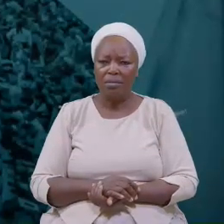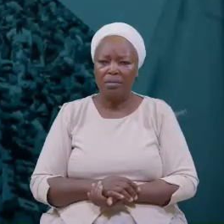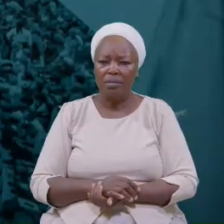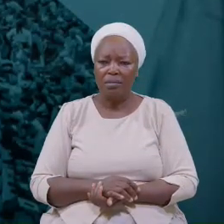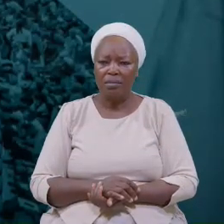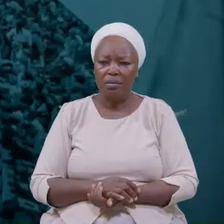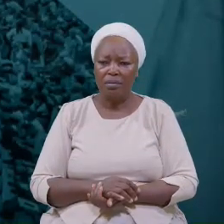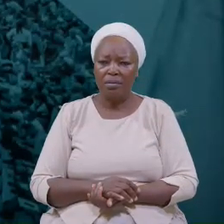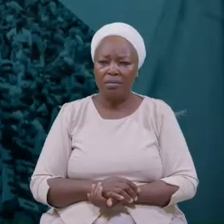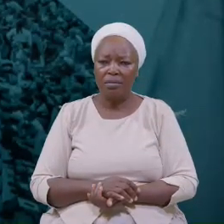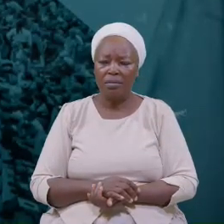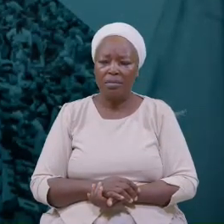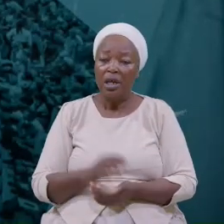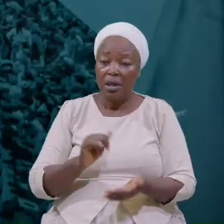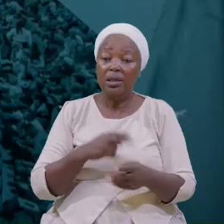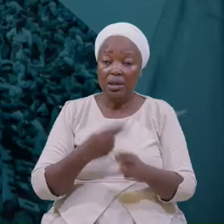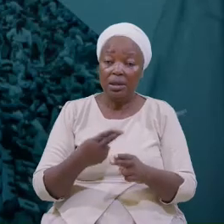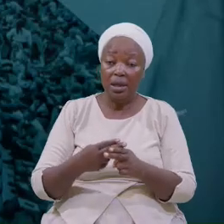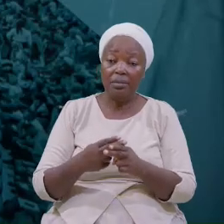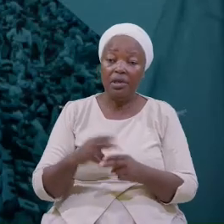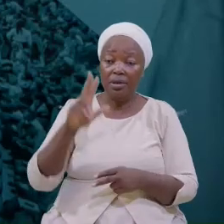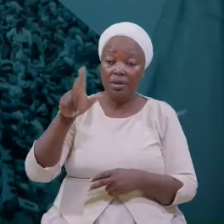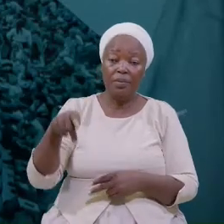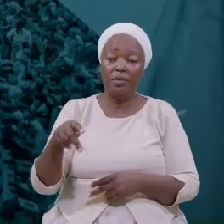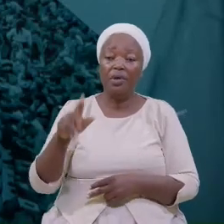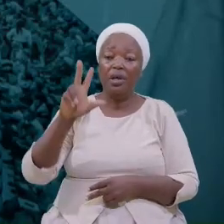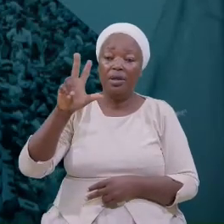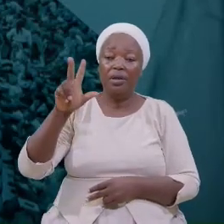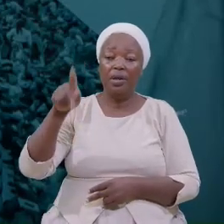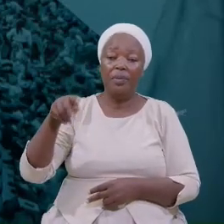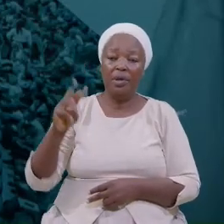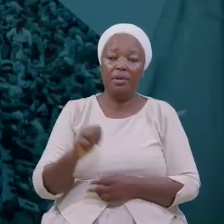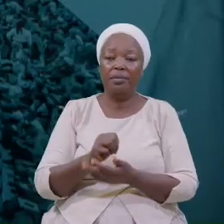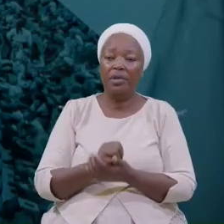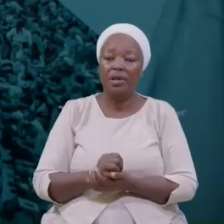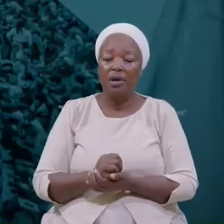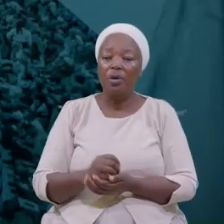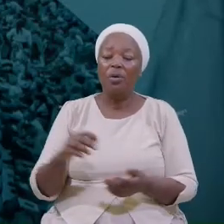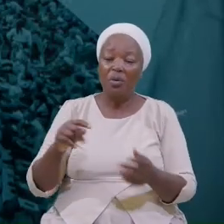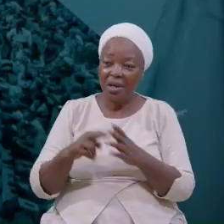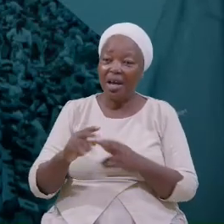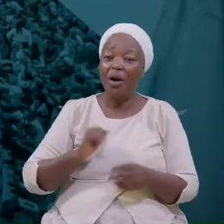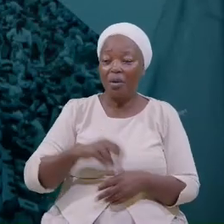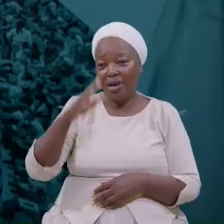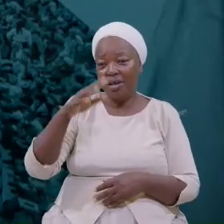I was a student at Kwadasu Agri College. Our